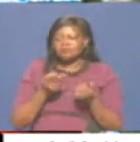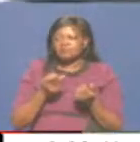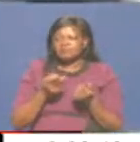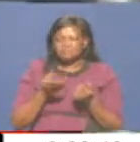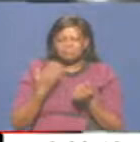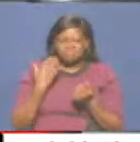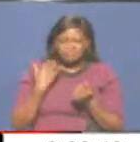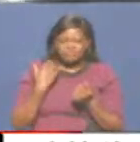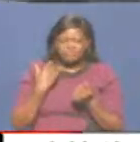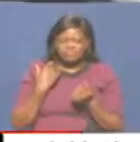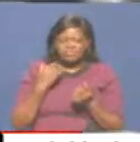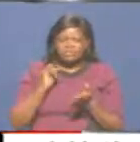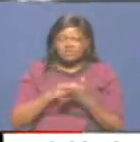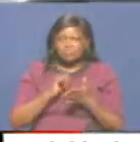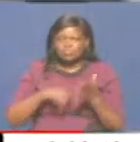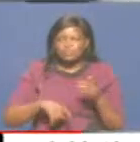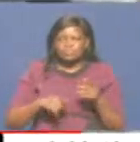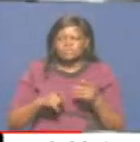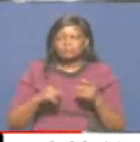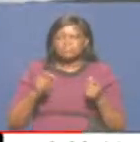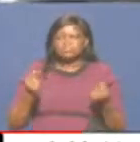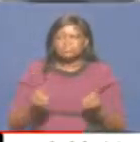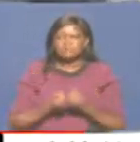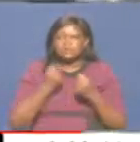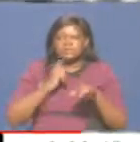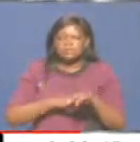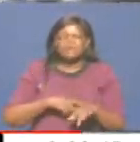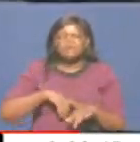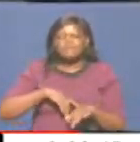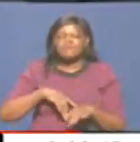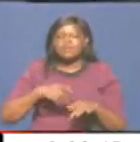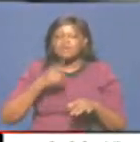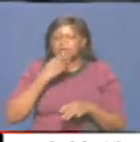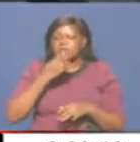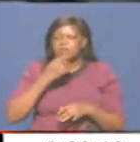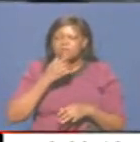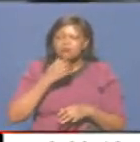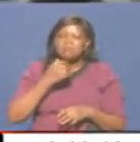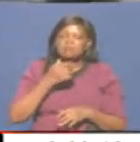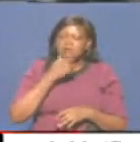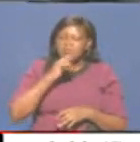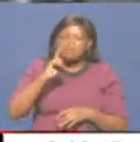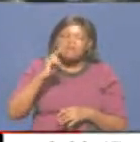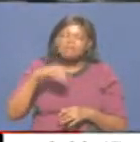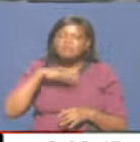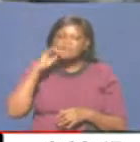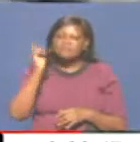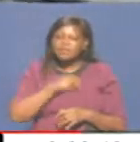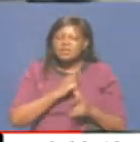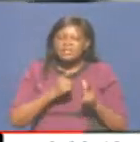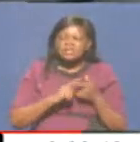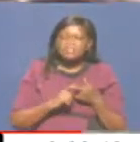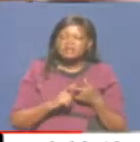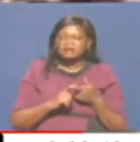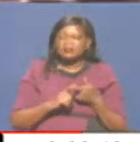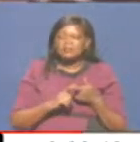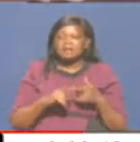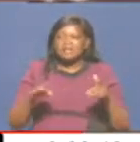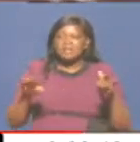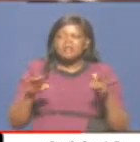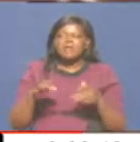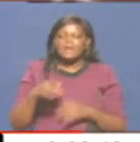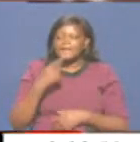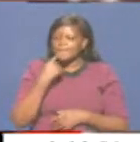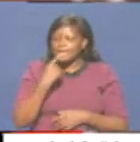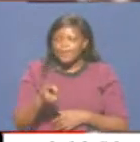journey began. After the passing on of Mzee Jomo Kenyatta, Njiru would be picked by his successor, President Daniel Arap